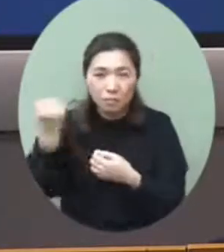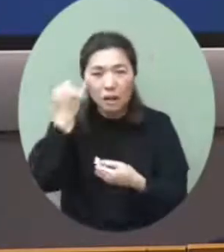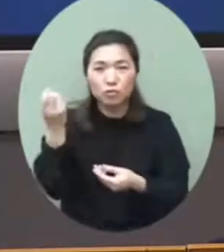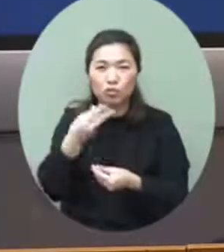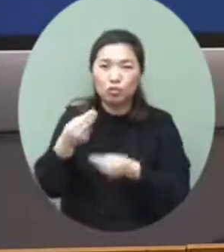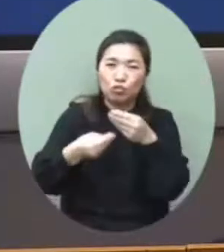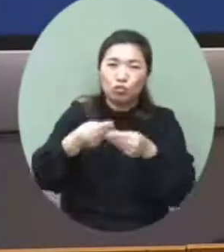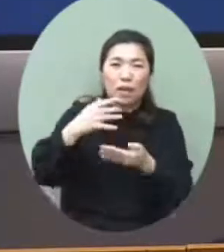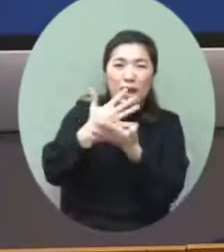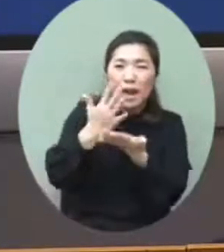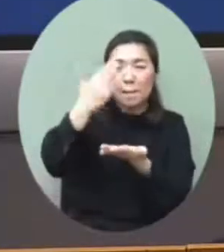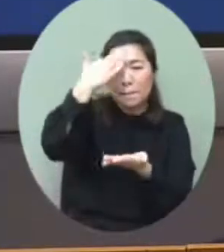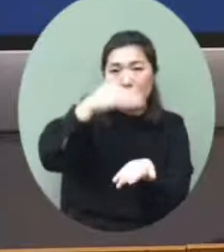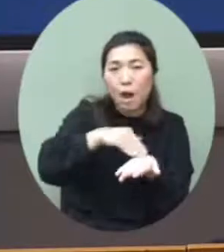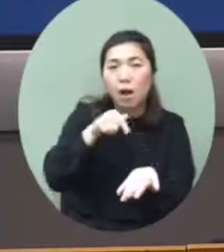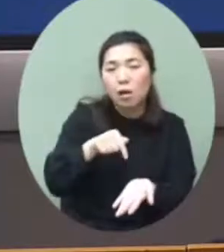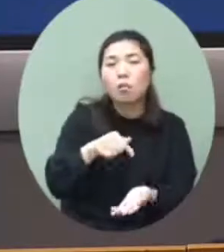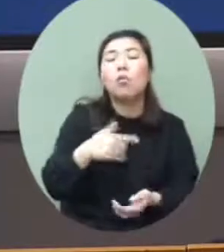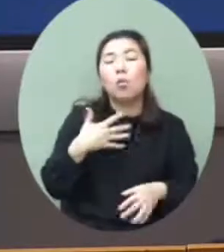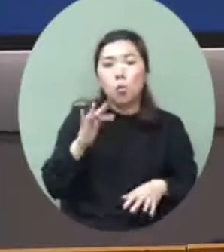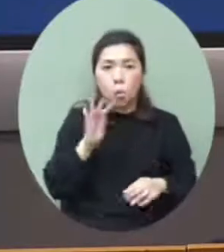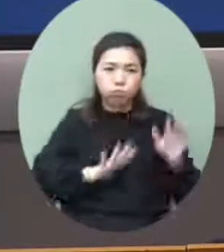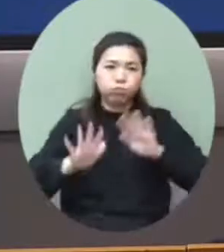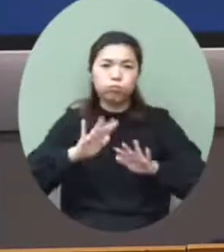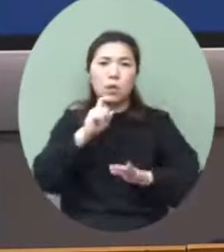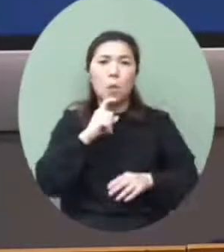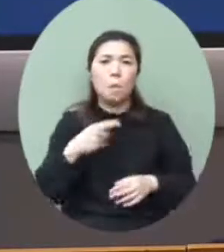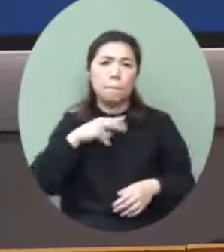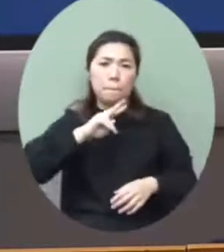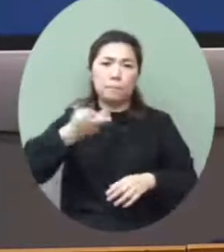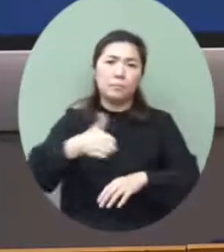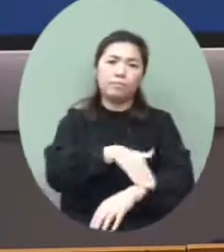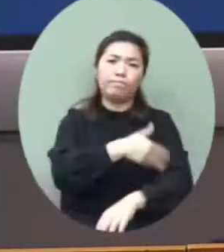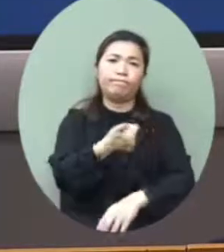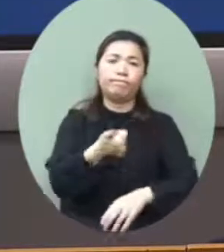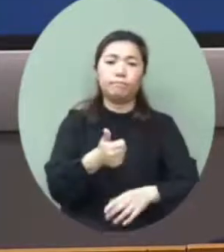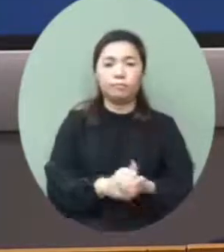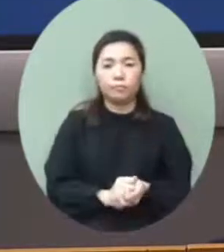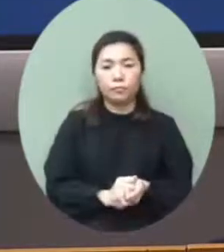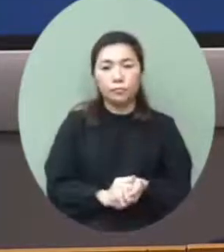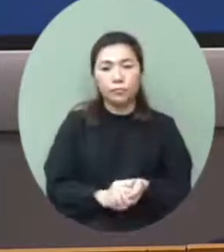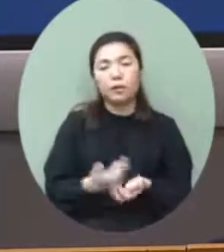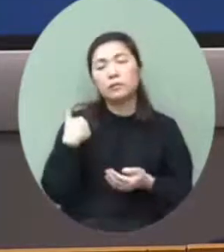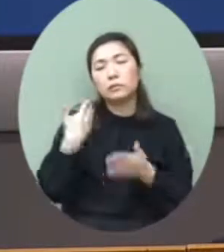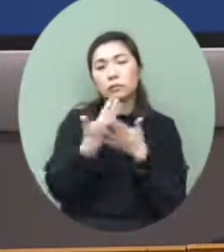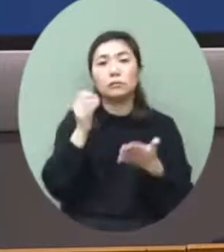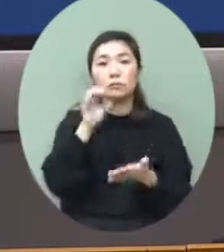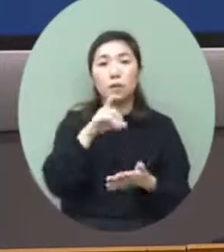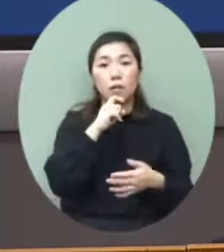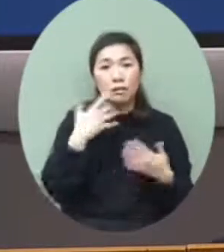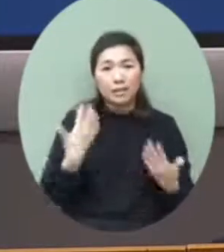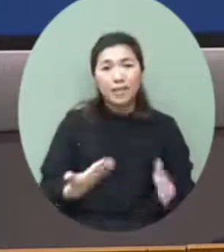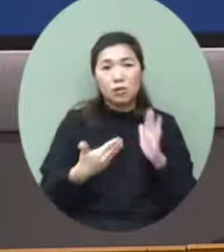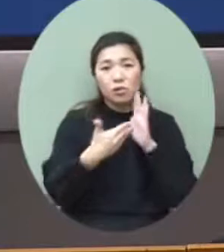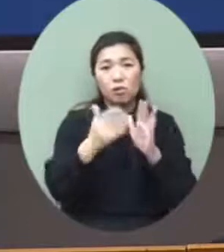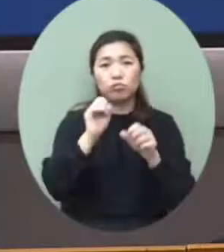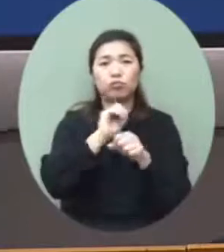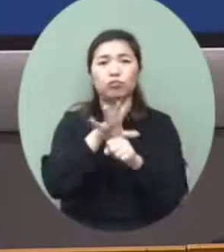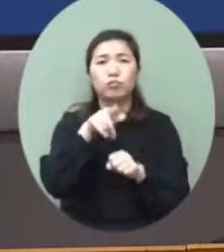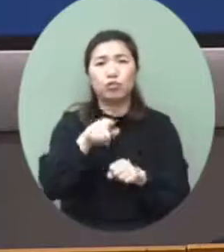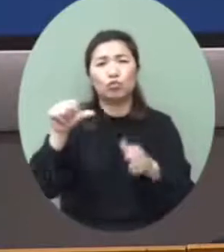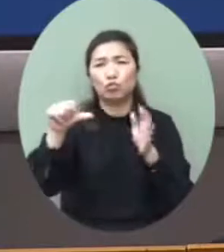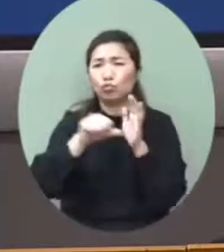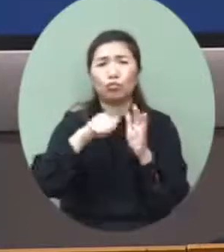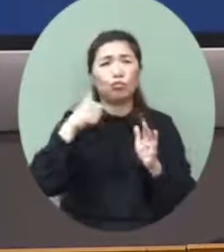me make it clear that the best results, as I said at the very beginning, of fighting the epidemic are public health